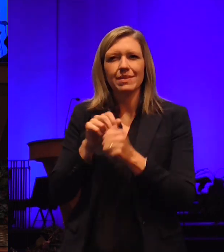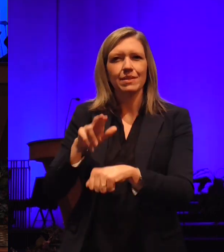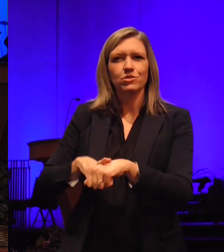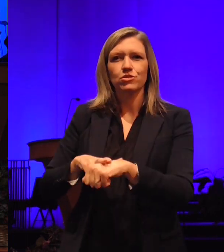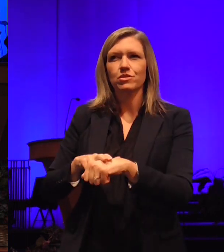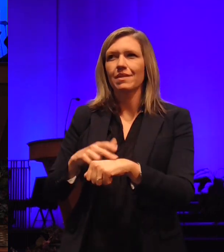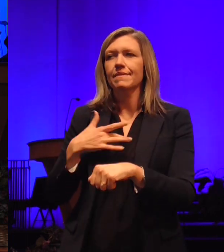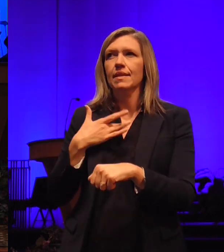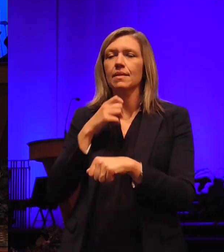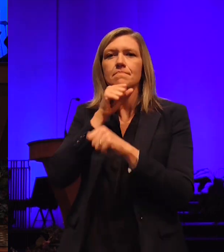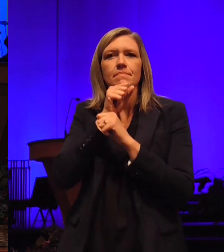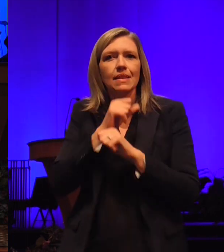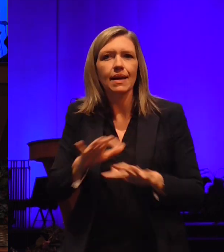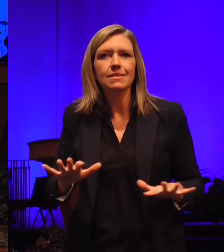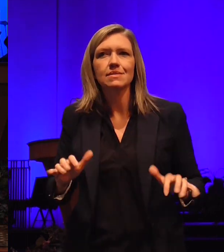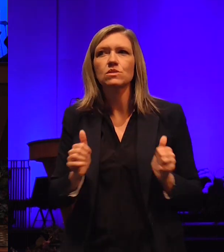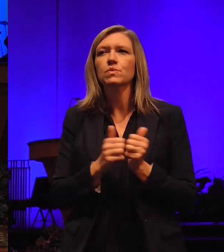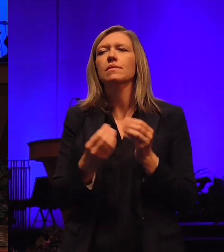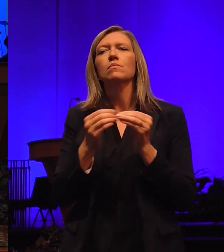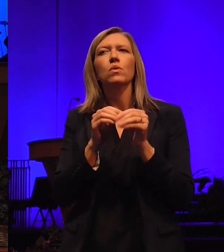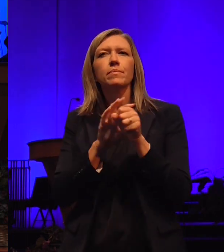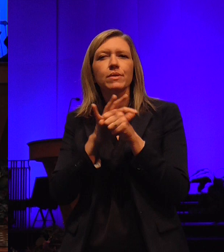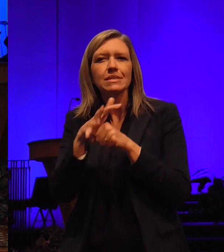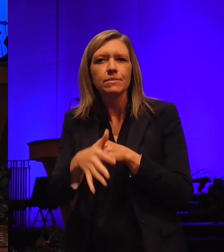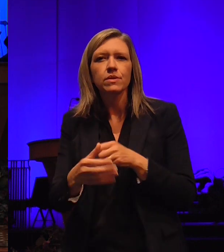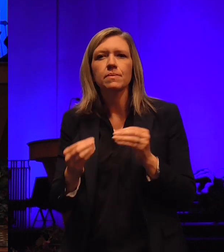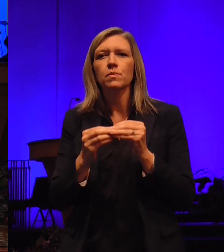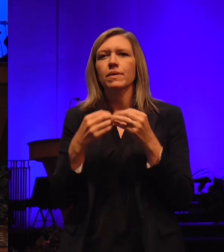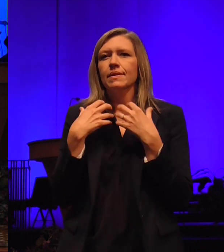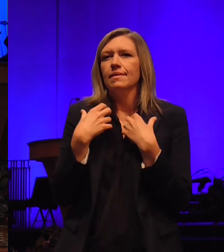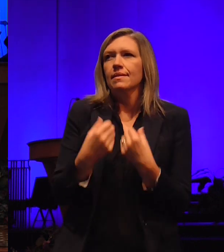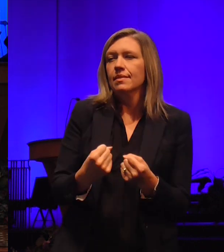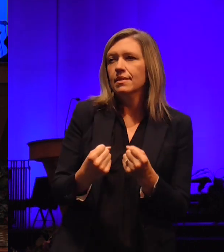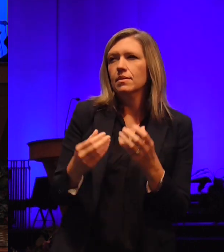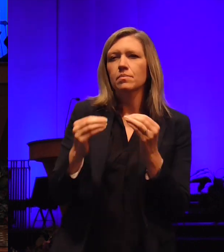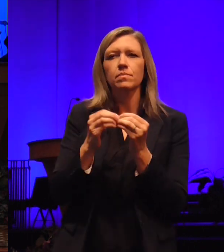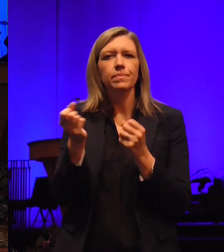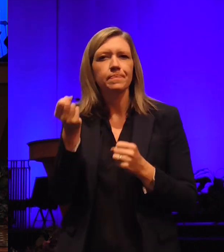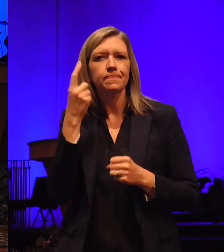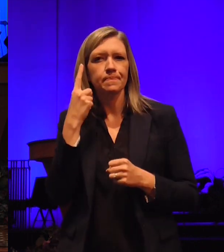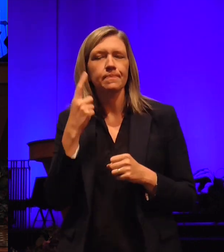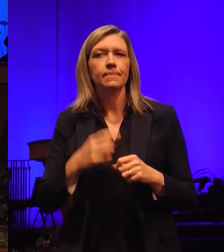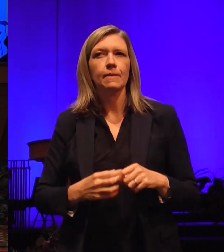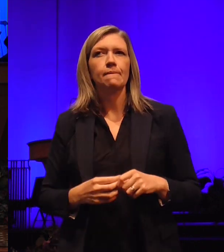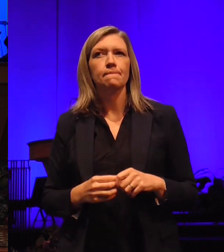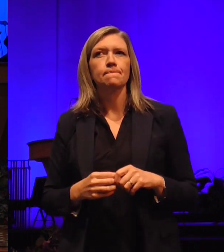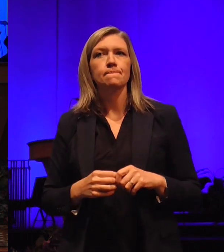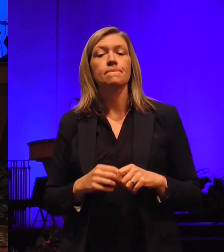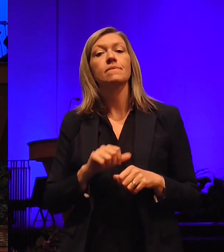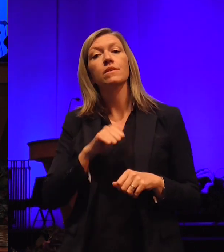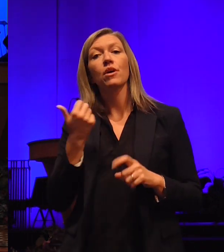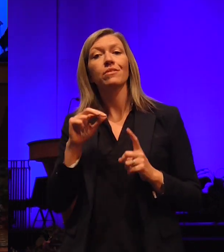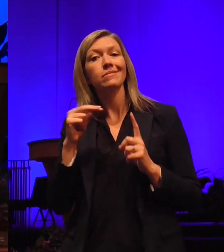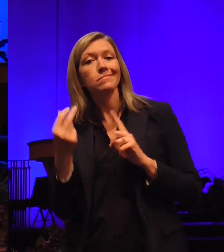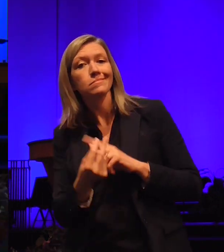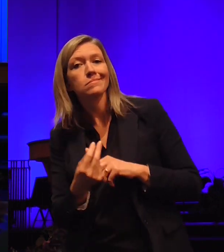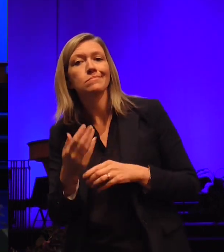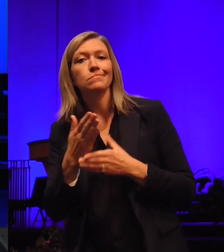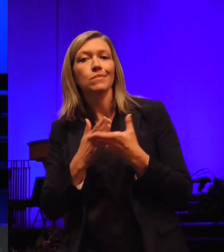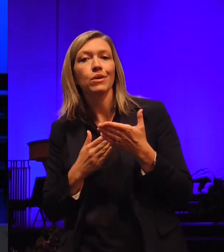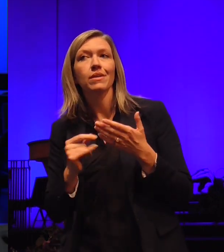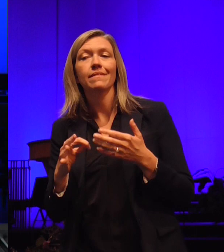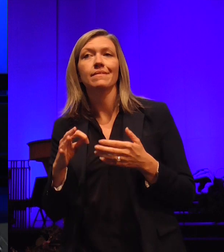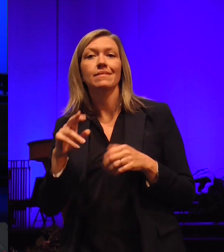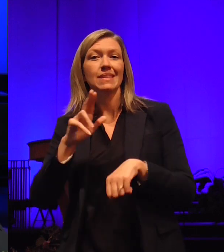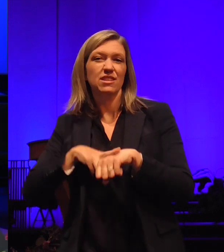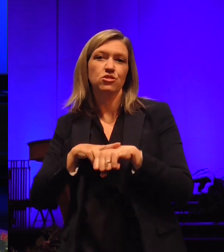that life we're living with greater prosperity, healing, and understanding. The shadow side of nature is it can